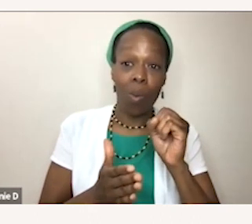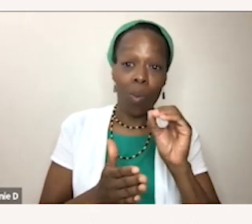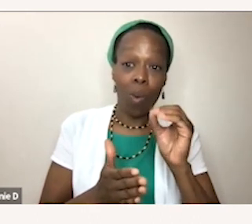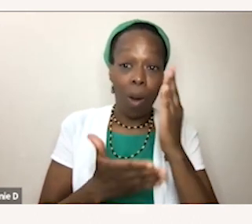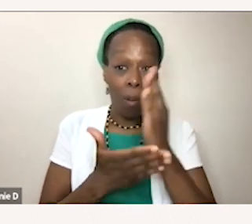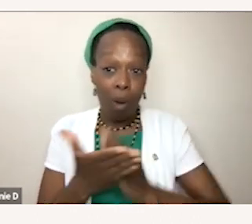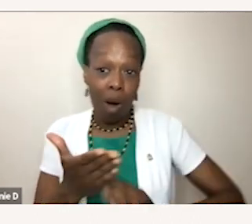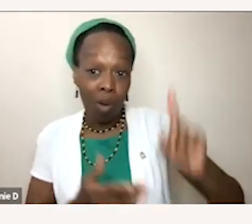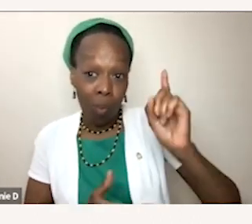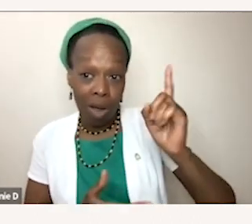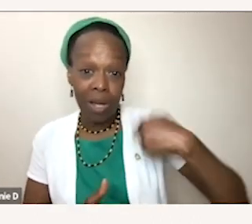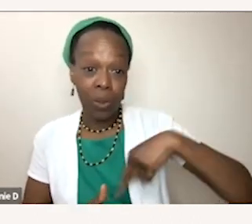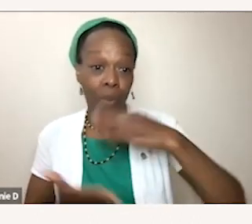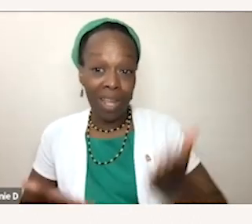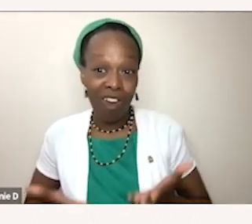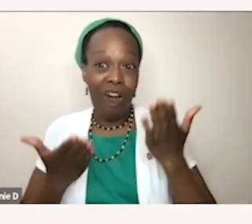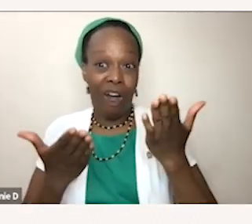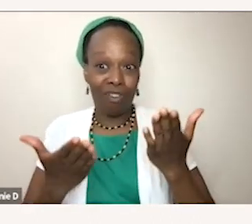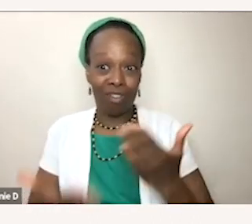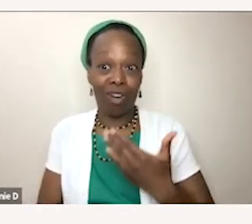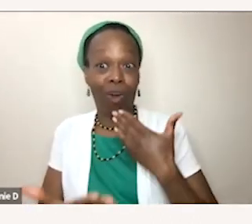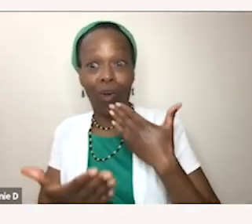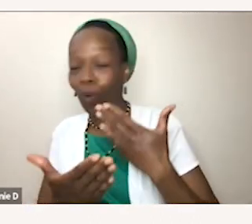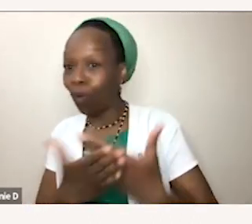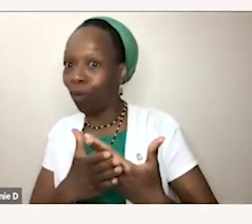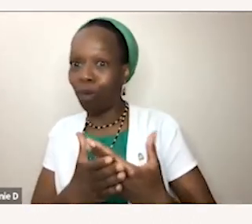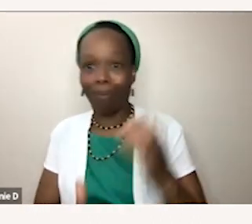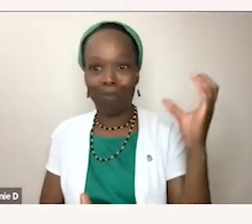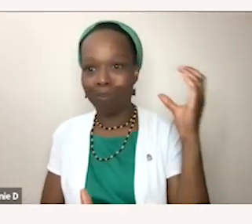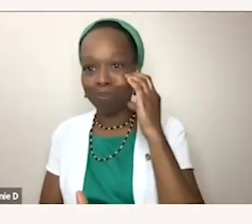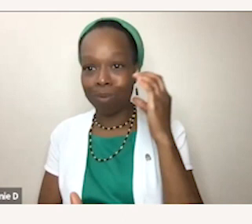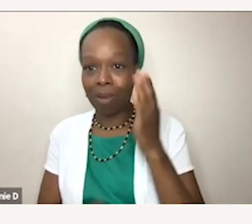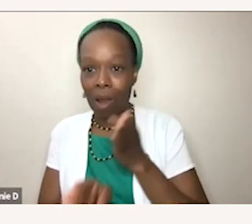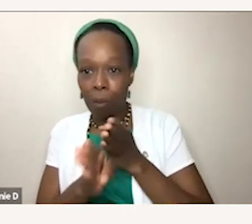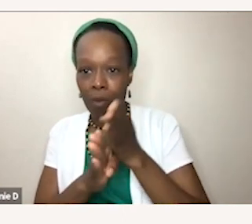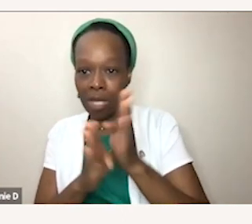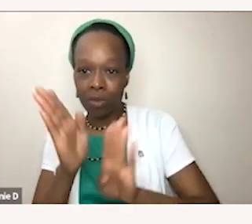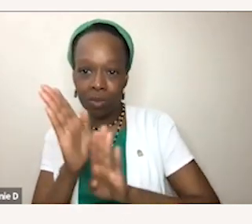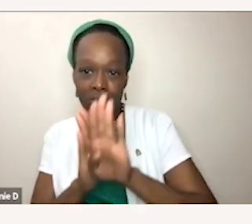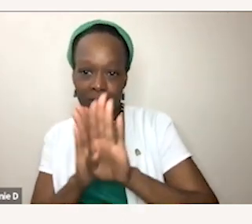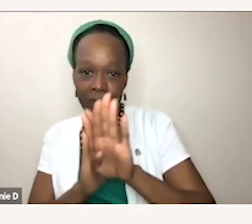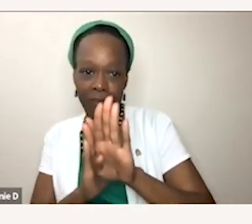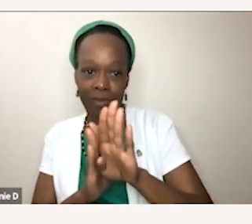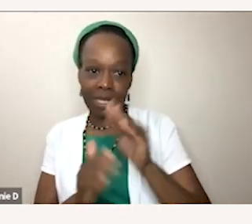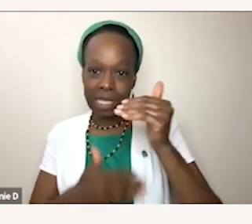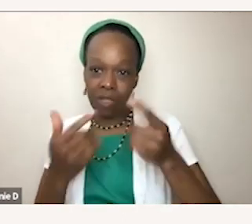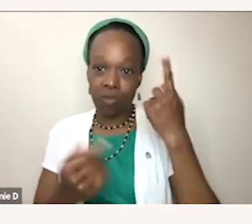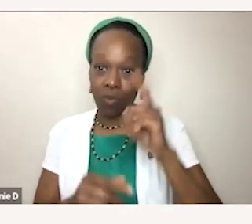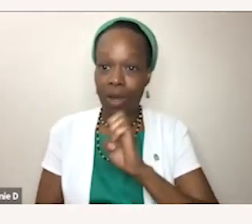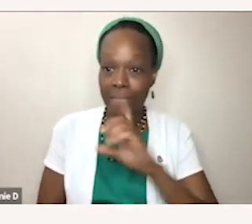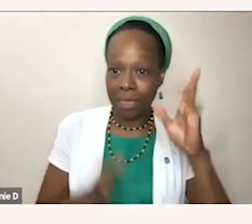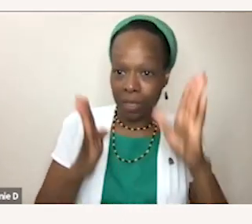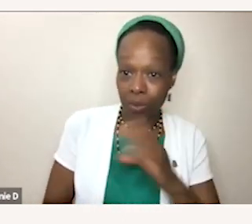we offer a pretty robust professional development series for educators and staff that's all